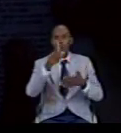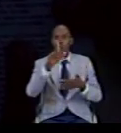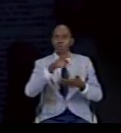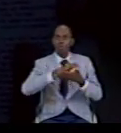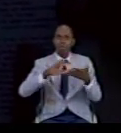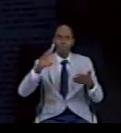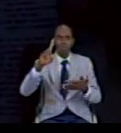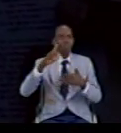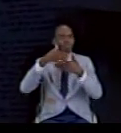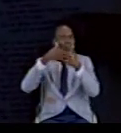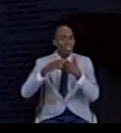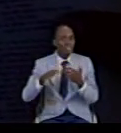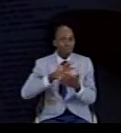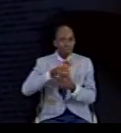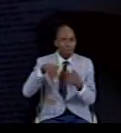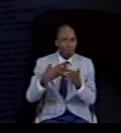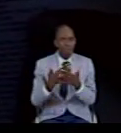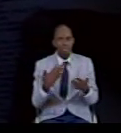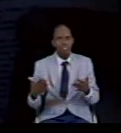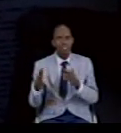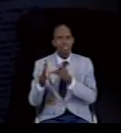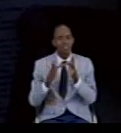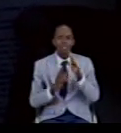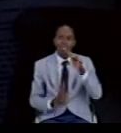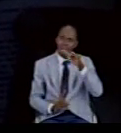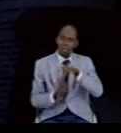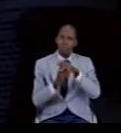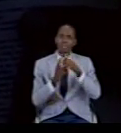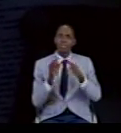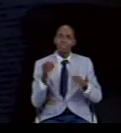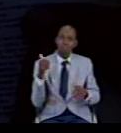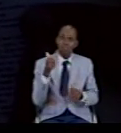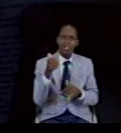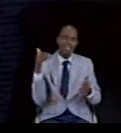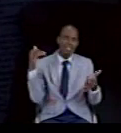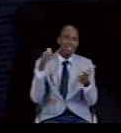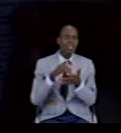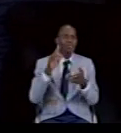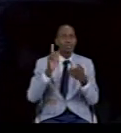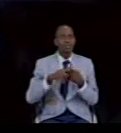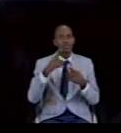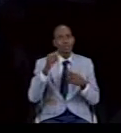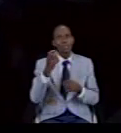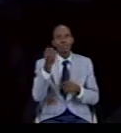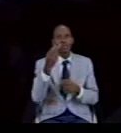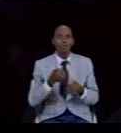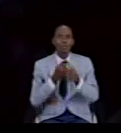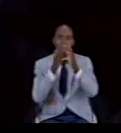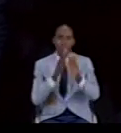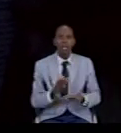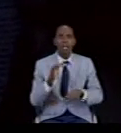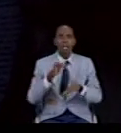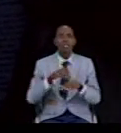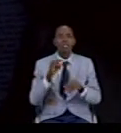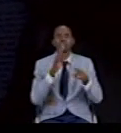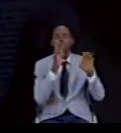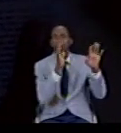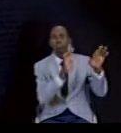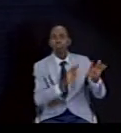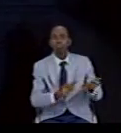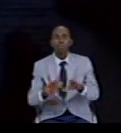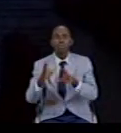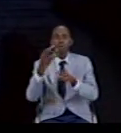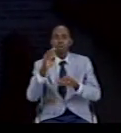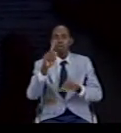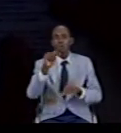these things, Jesus showed himself again to the disciples at the Sea of Tiberias. And